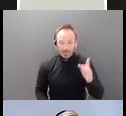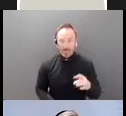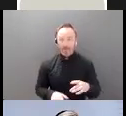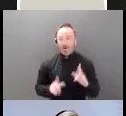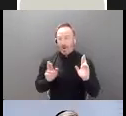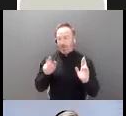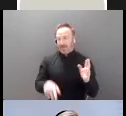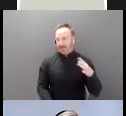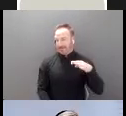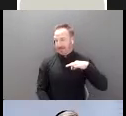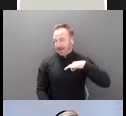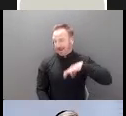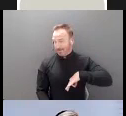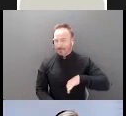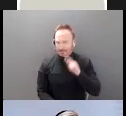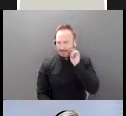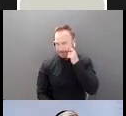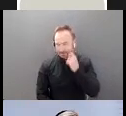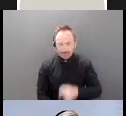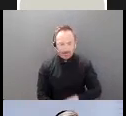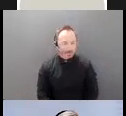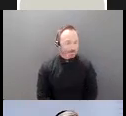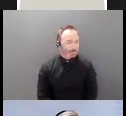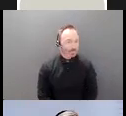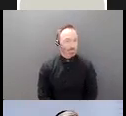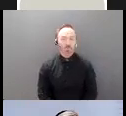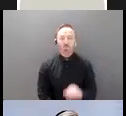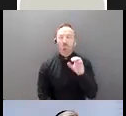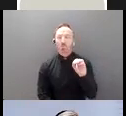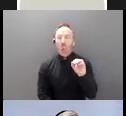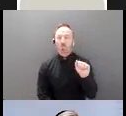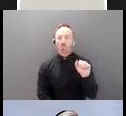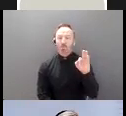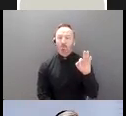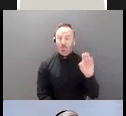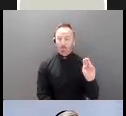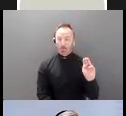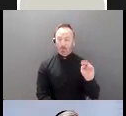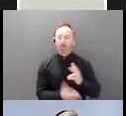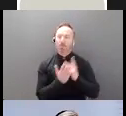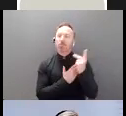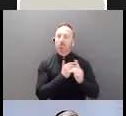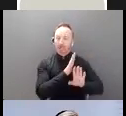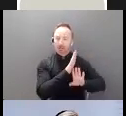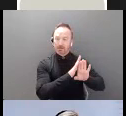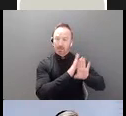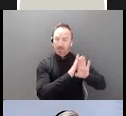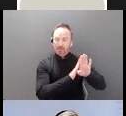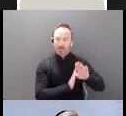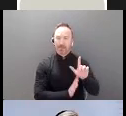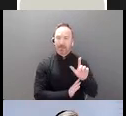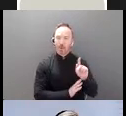I think it's kind of neat. Okay, so OAFM developed the program, I think Laura told you,